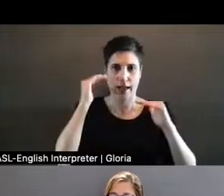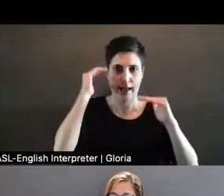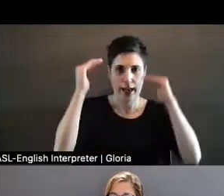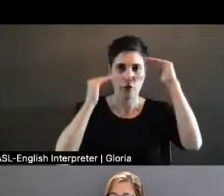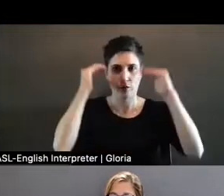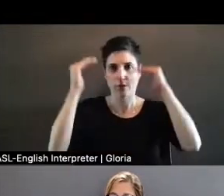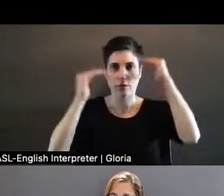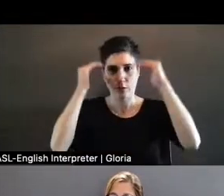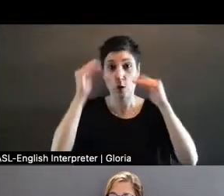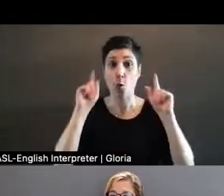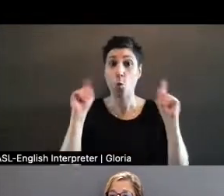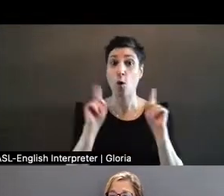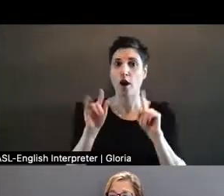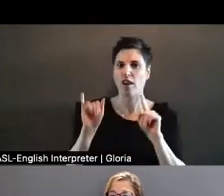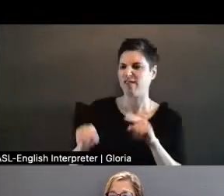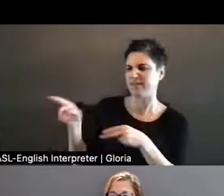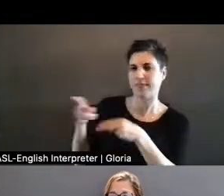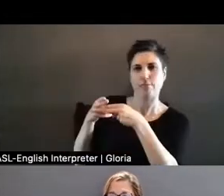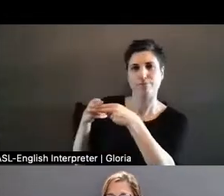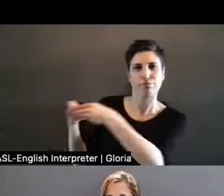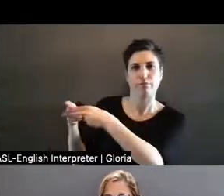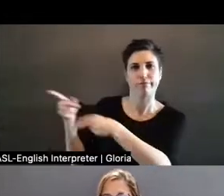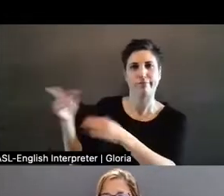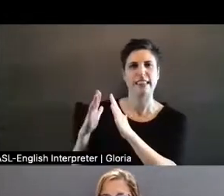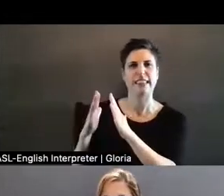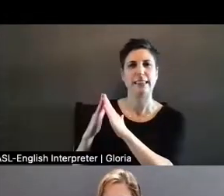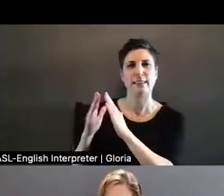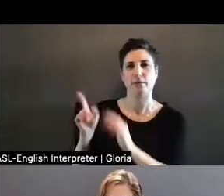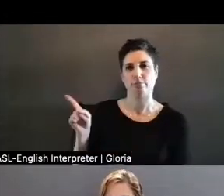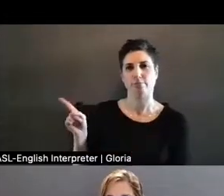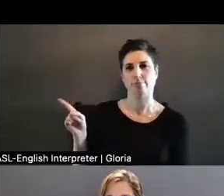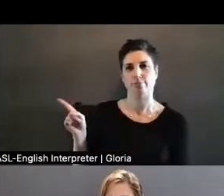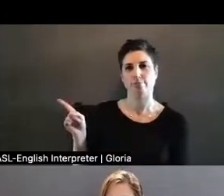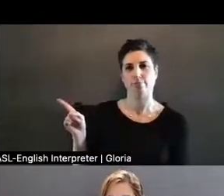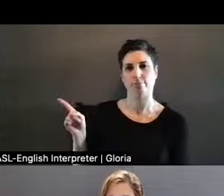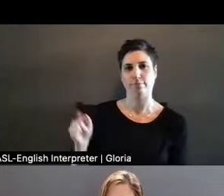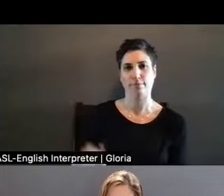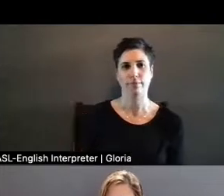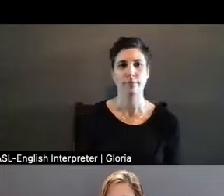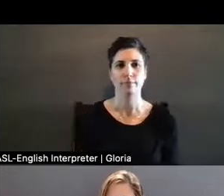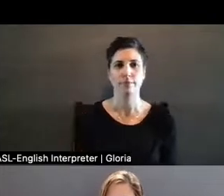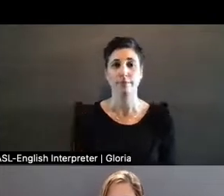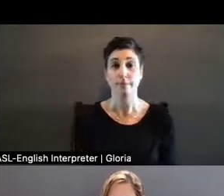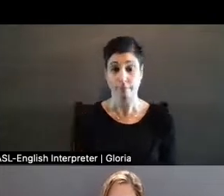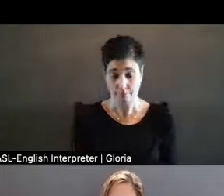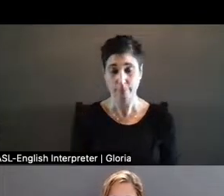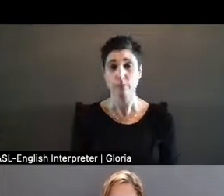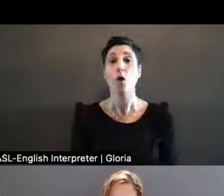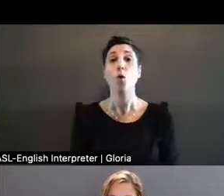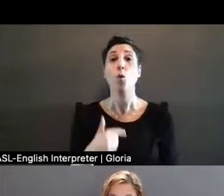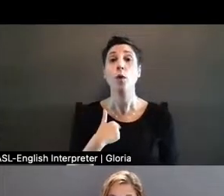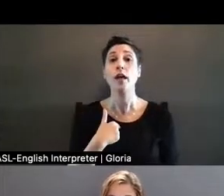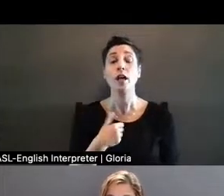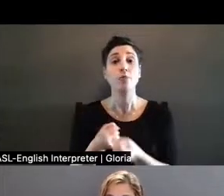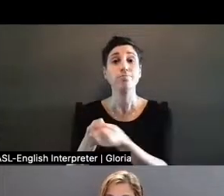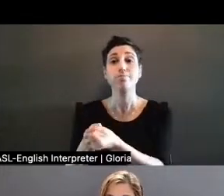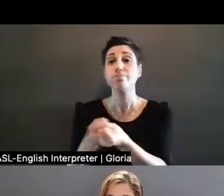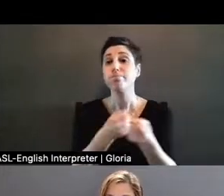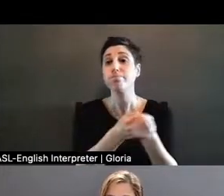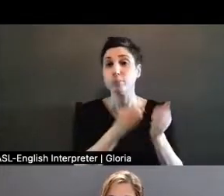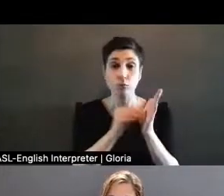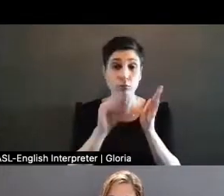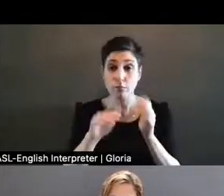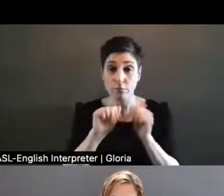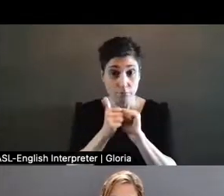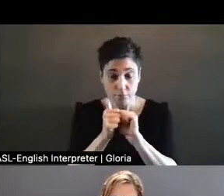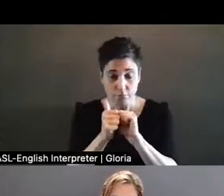Haldimand, Norfolk, Oxford, Elgin, and Middlesex counties. And we offer that support in a lot of different ways, from